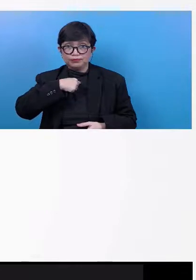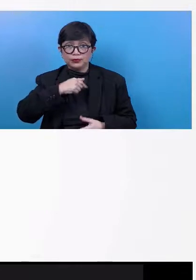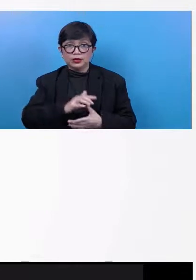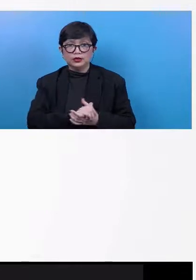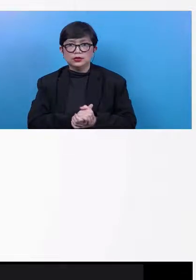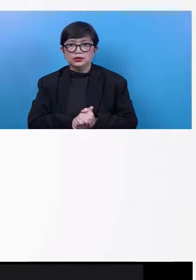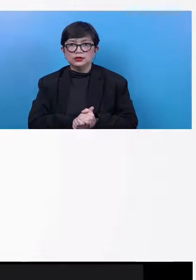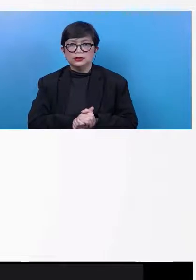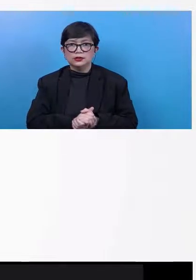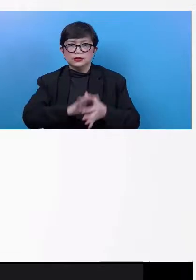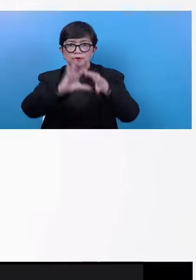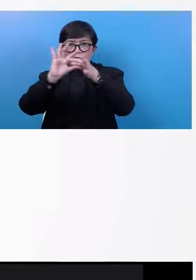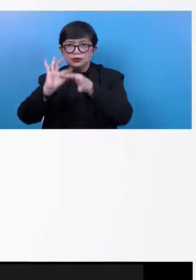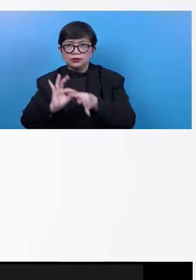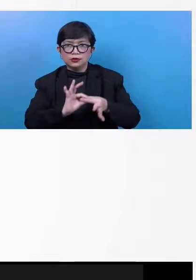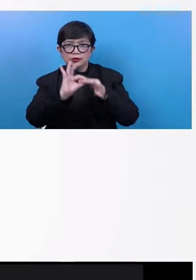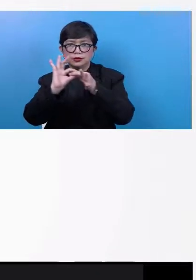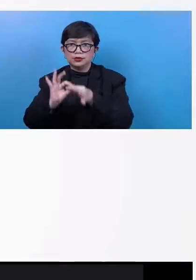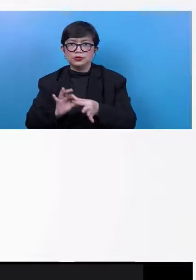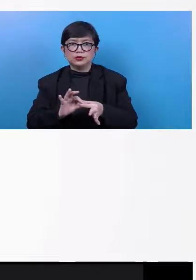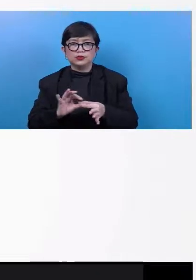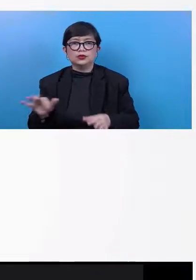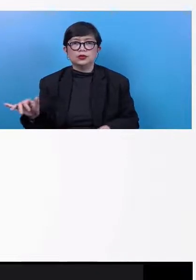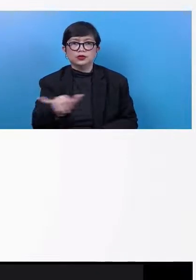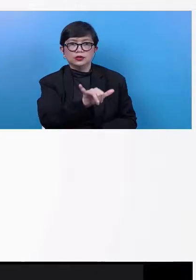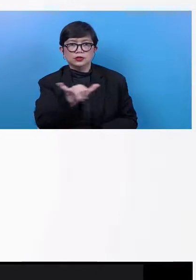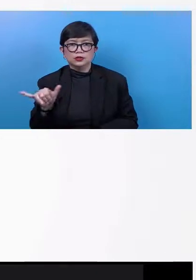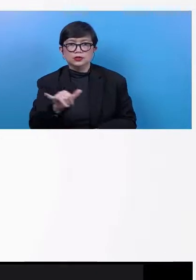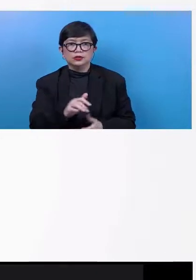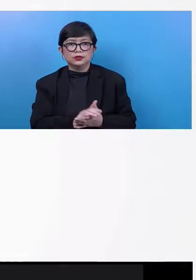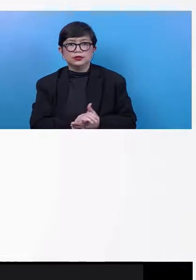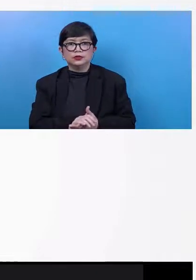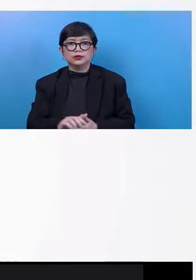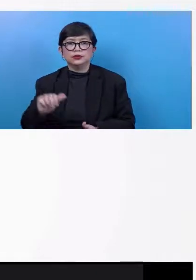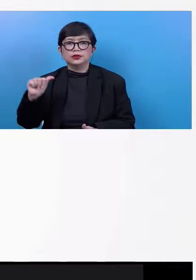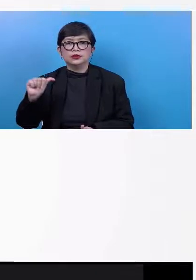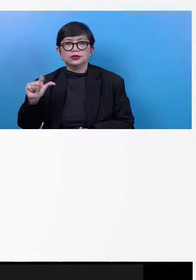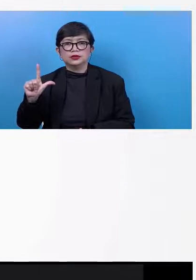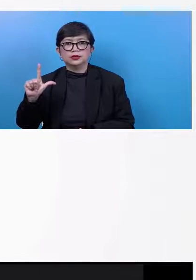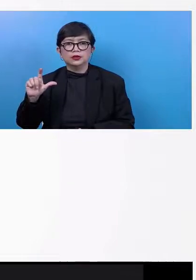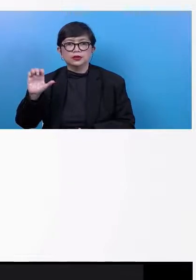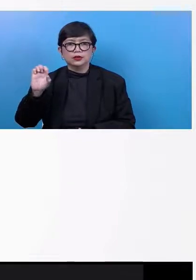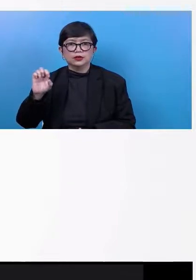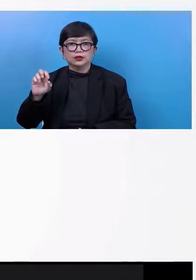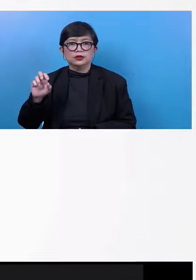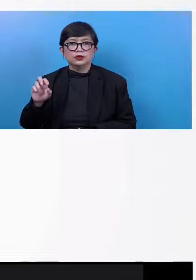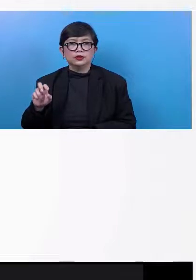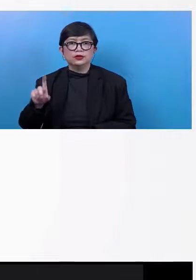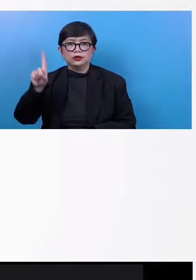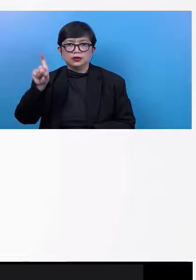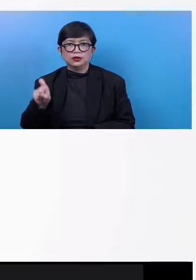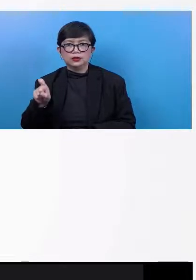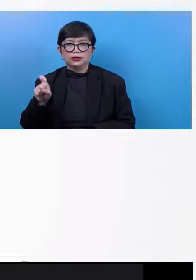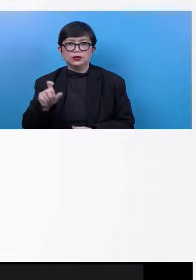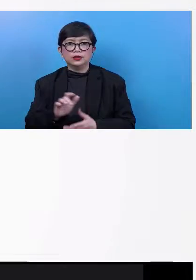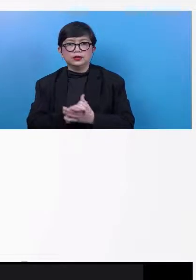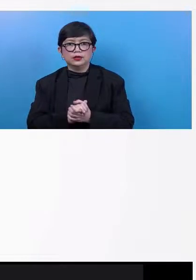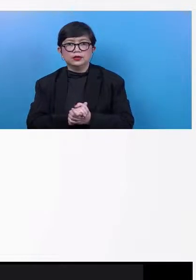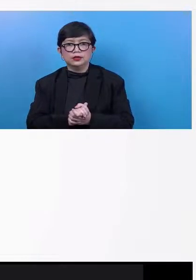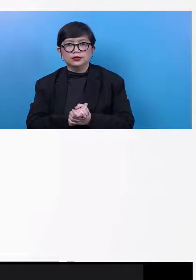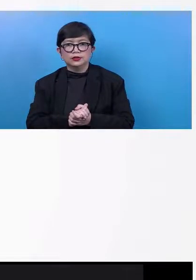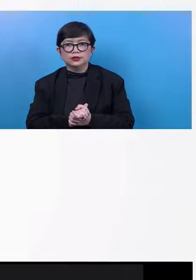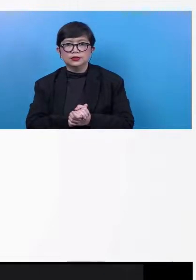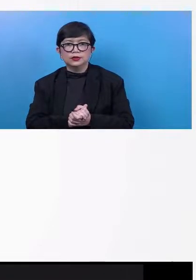collaboration with Abhilash and Alex and Gianluca, we've recently published a correspondence paper in the